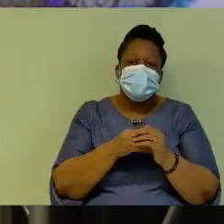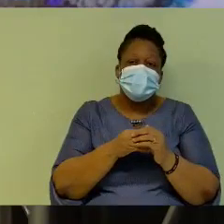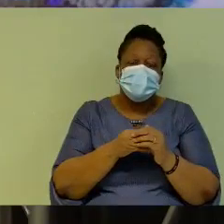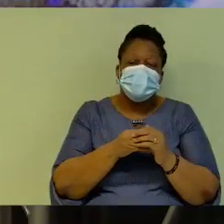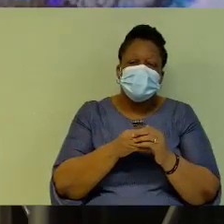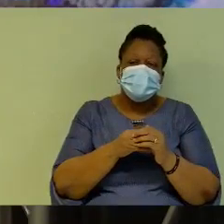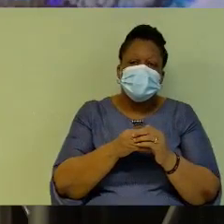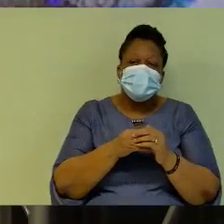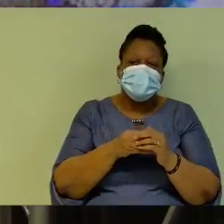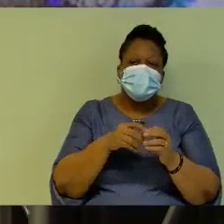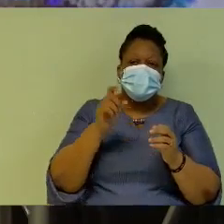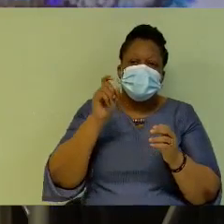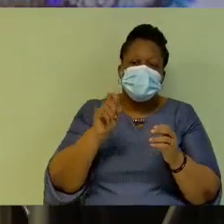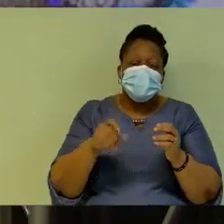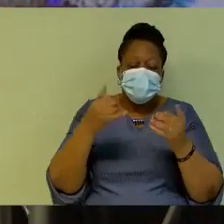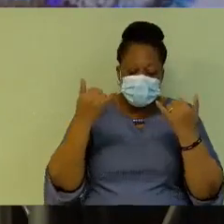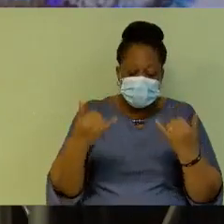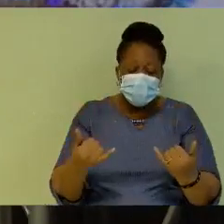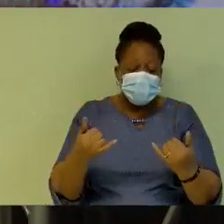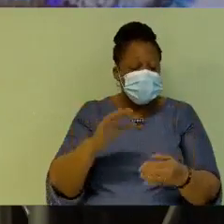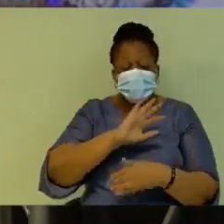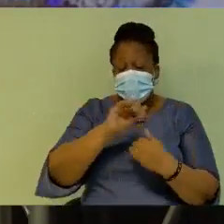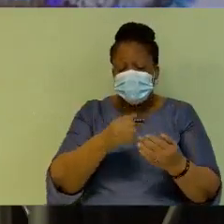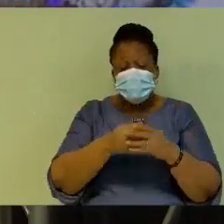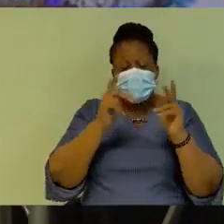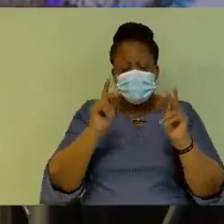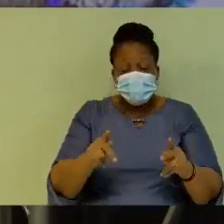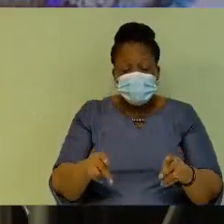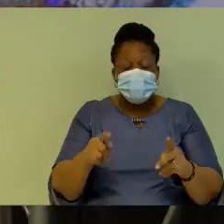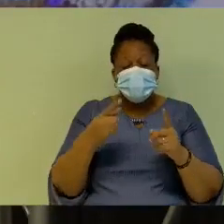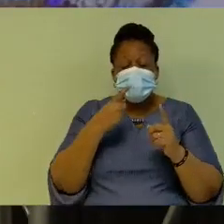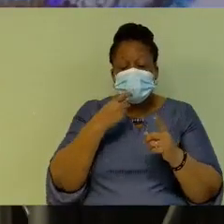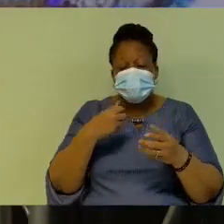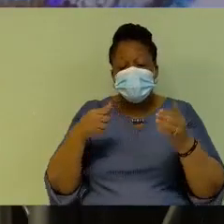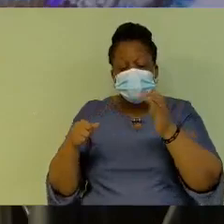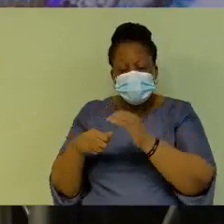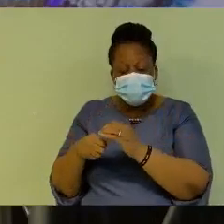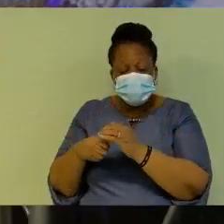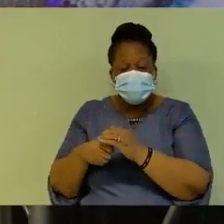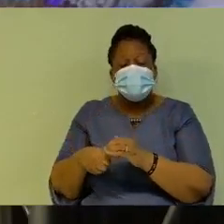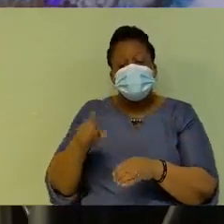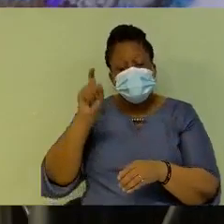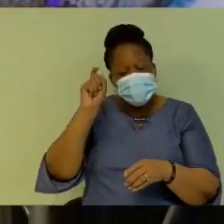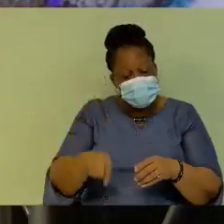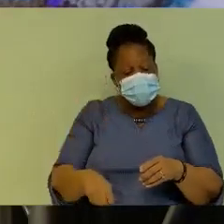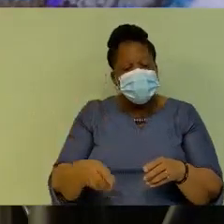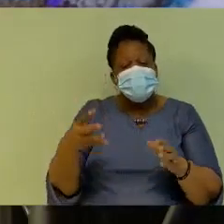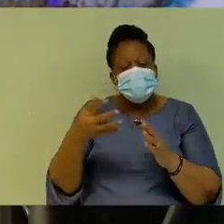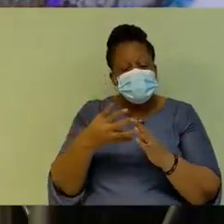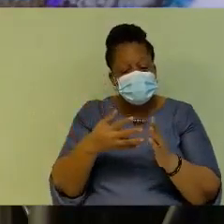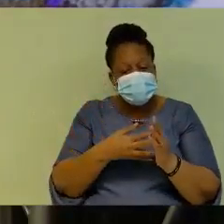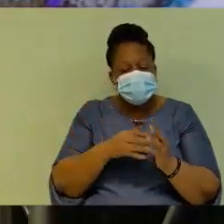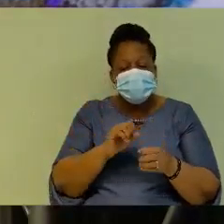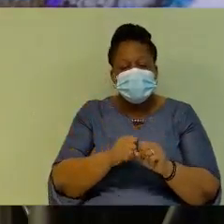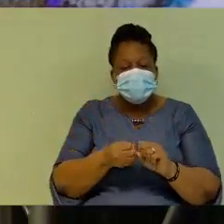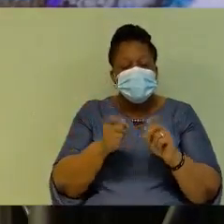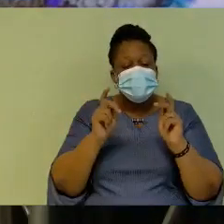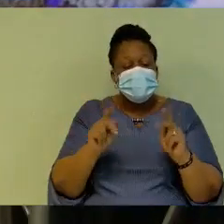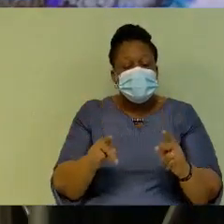who goes into quarantine now, they are automatically tested on day 14. So they are not